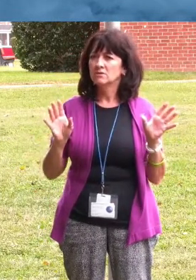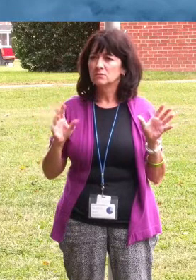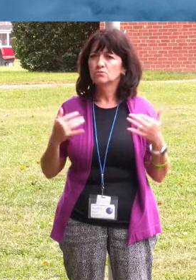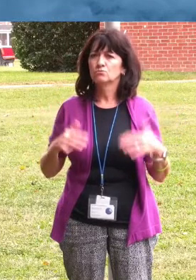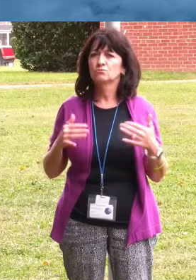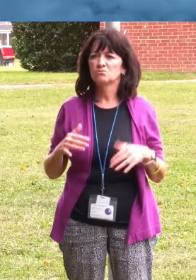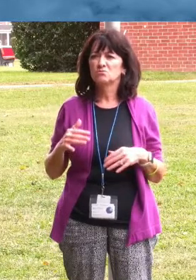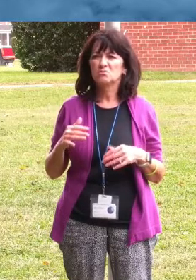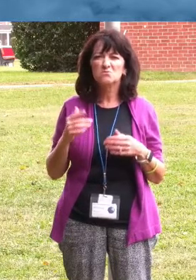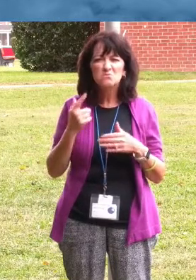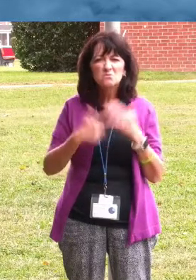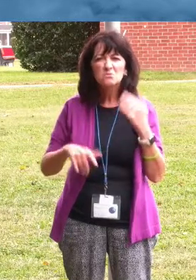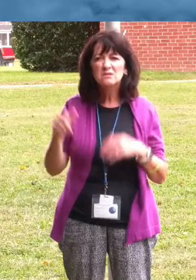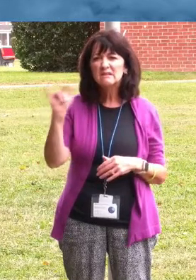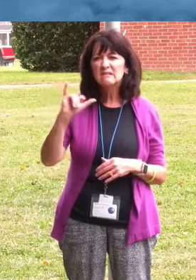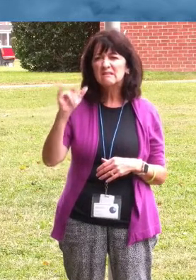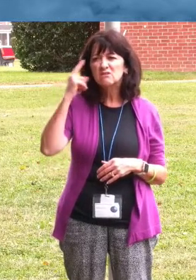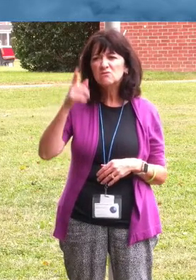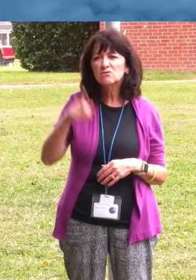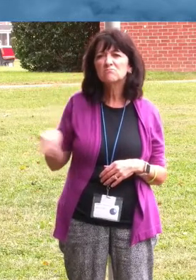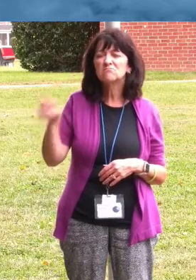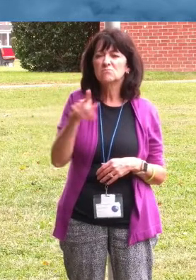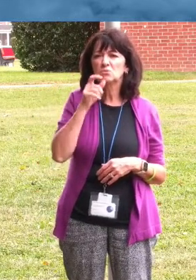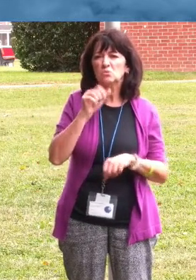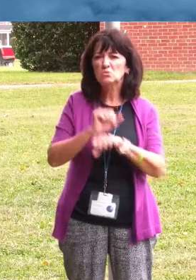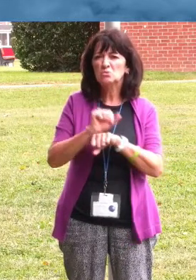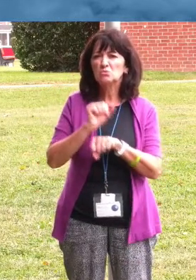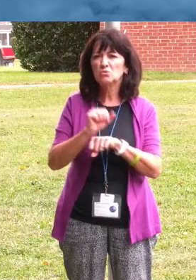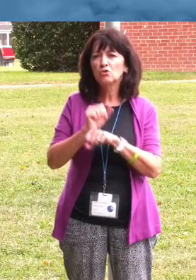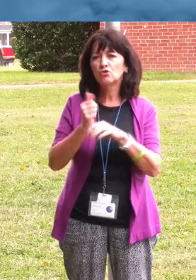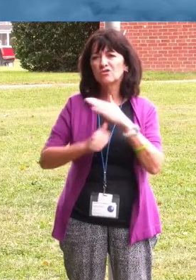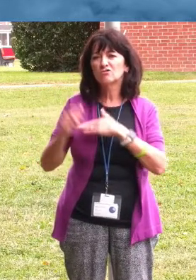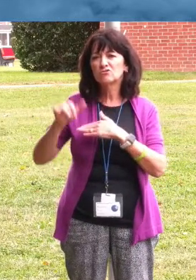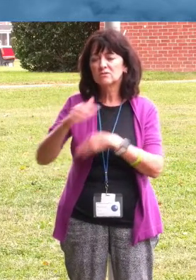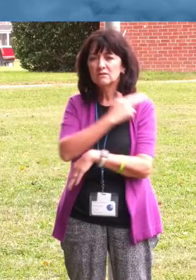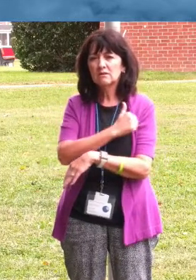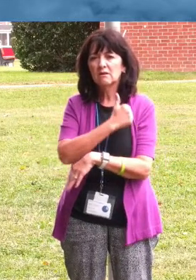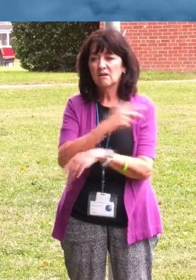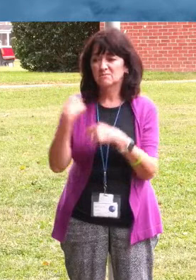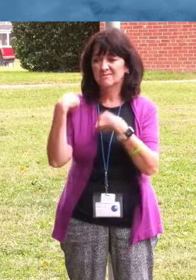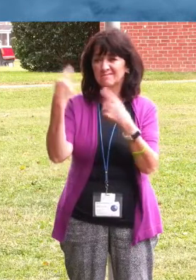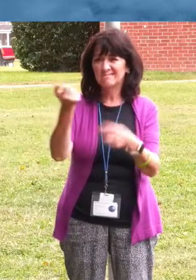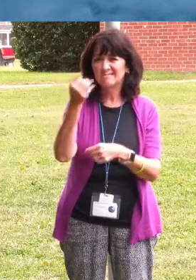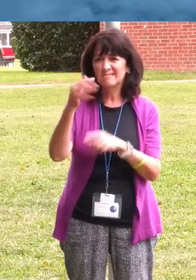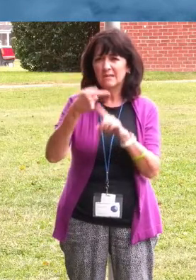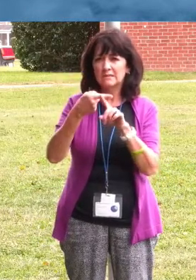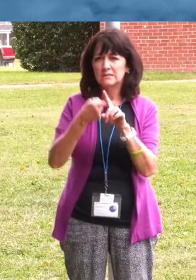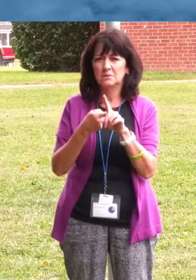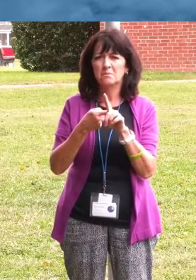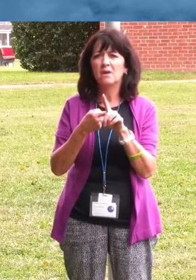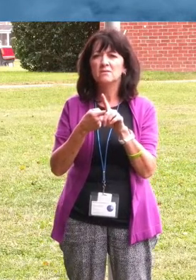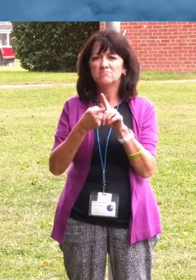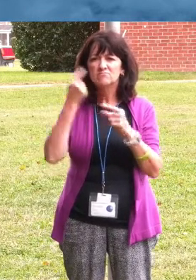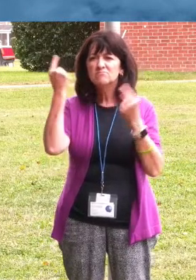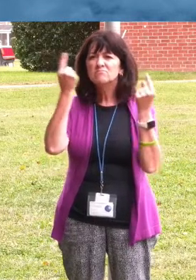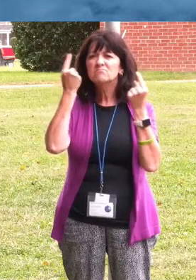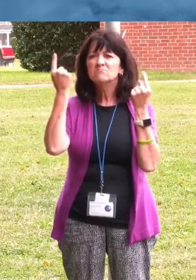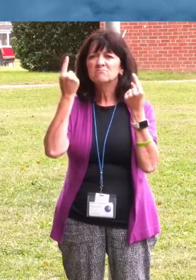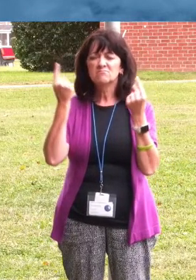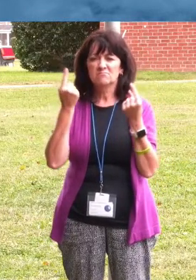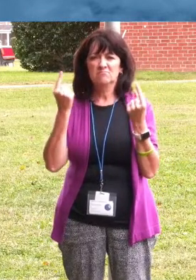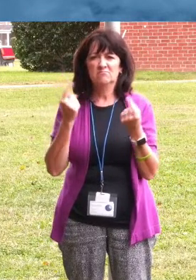you were and continue to be over the last 19 months under the conditions of